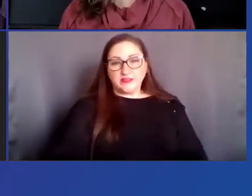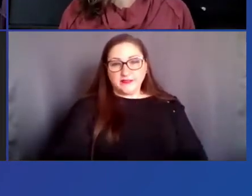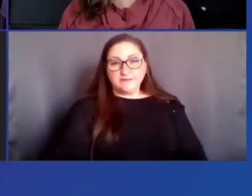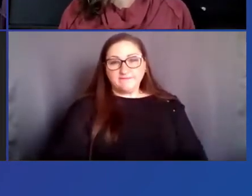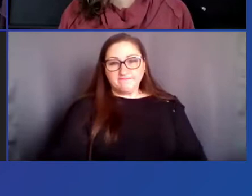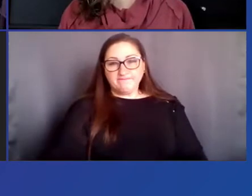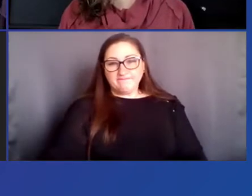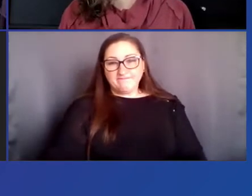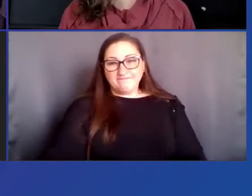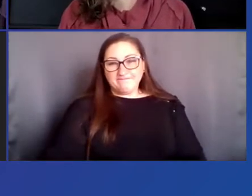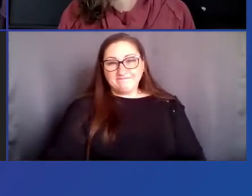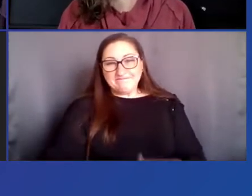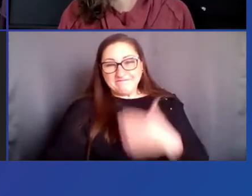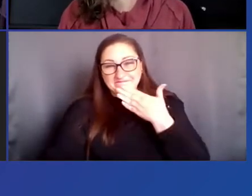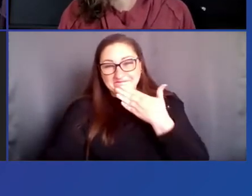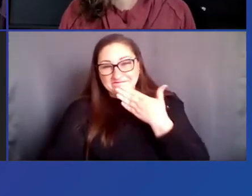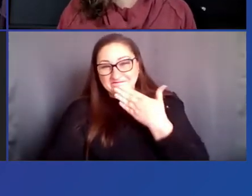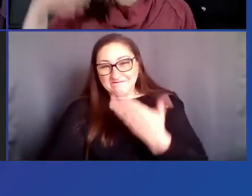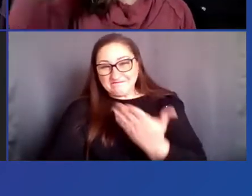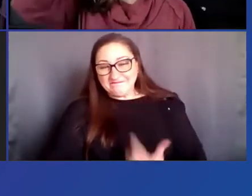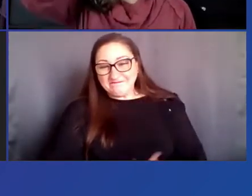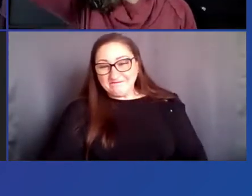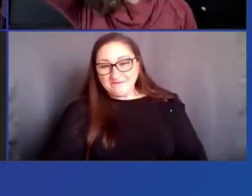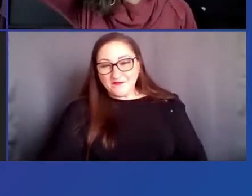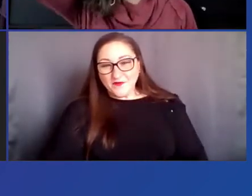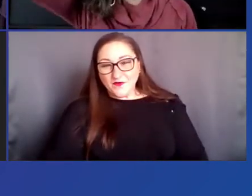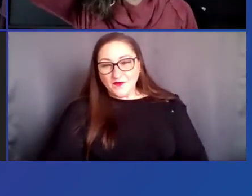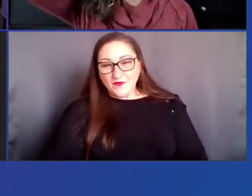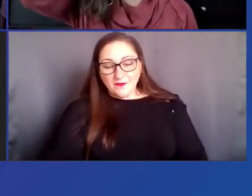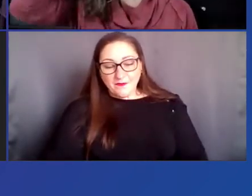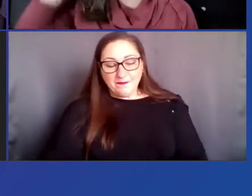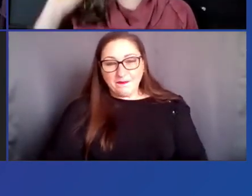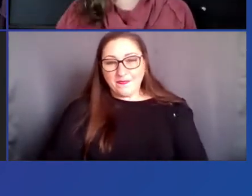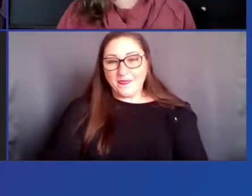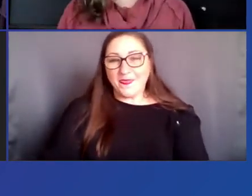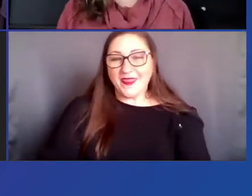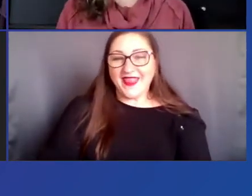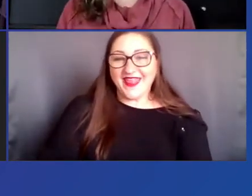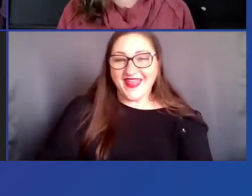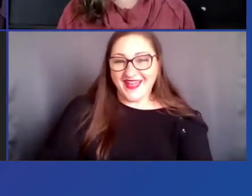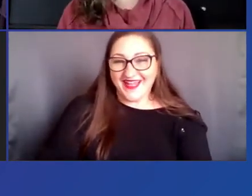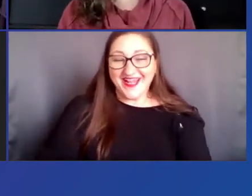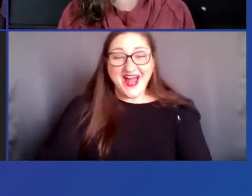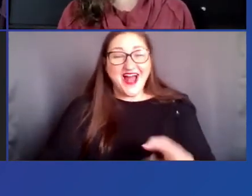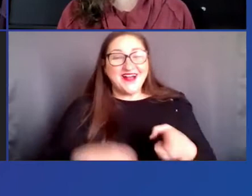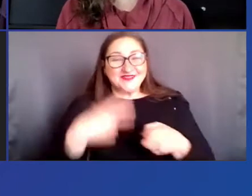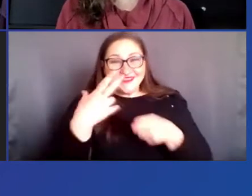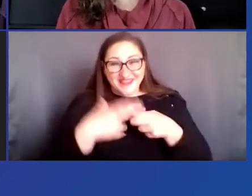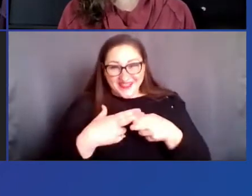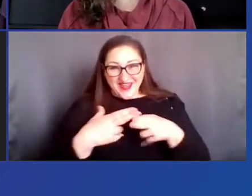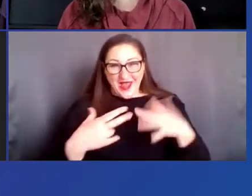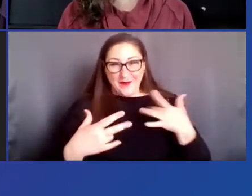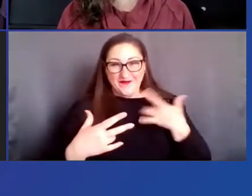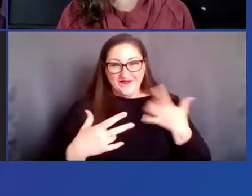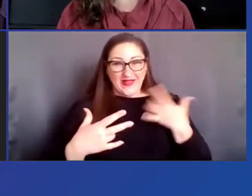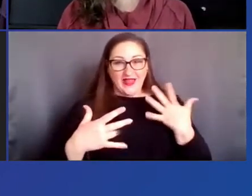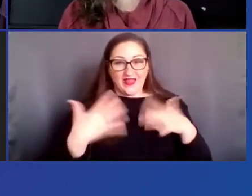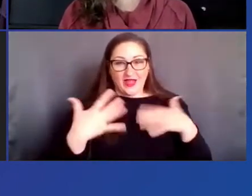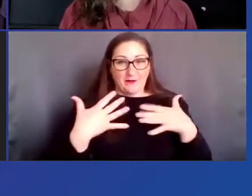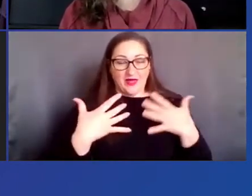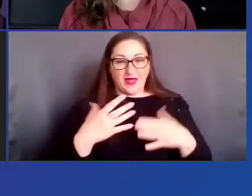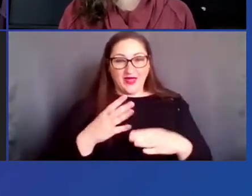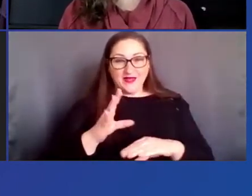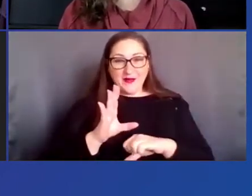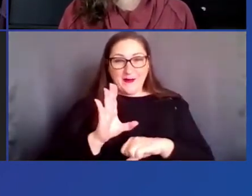Thank you, y'all. Okay. I'm gonna just name that I'm feeling a little frantic because I feel like